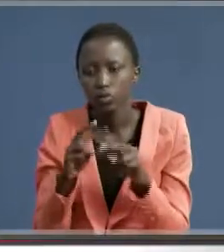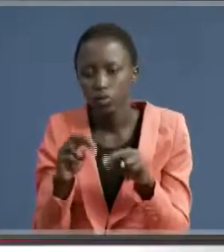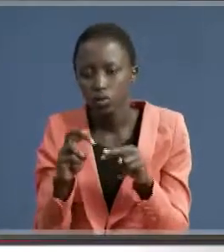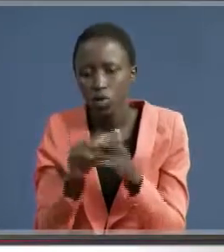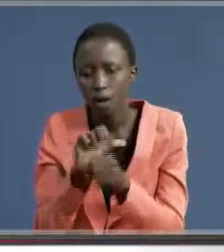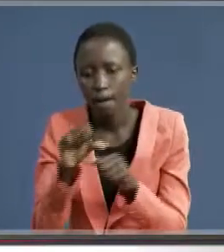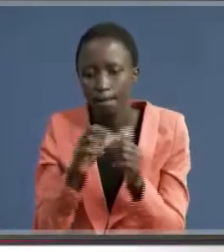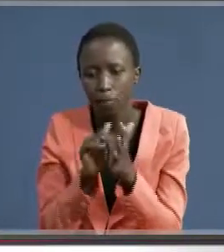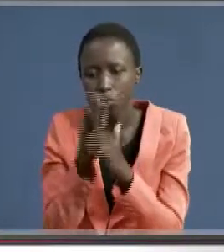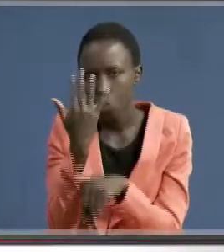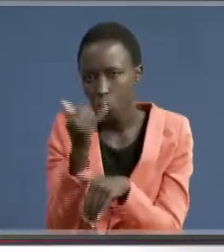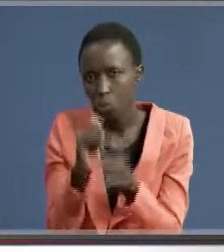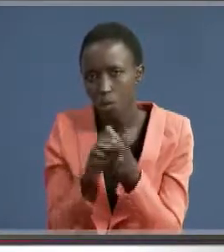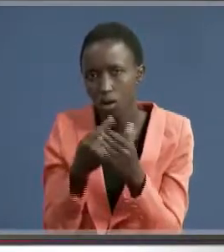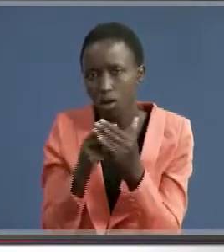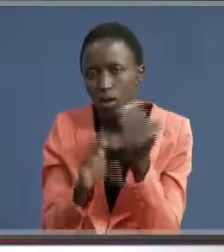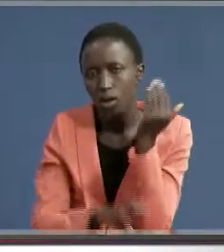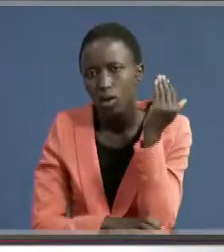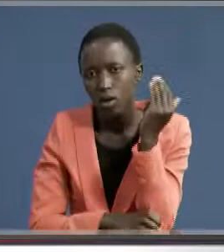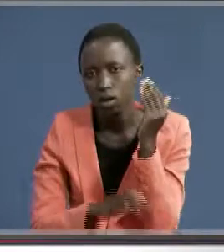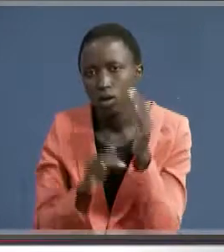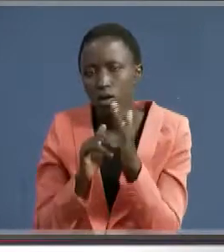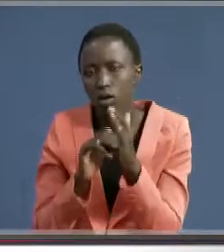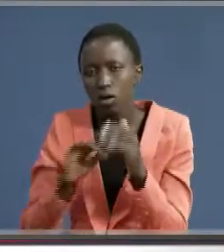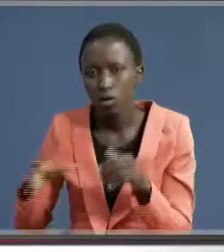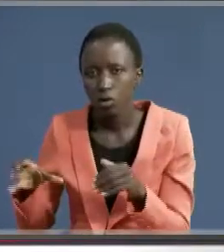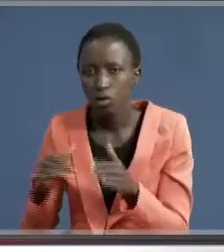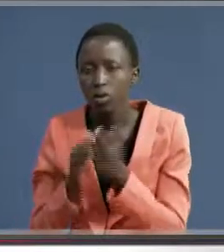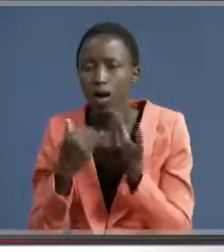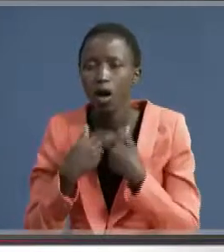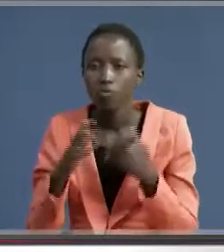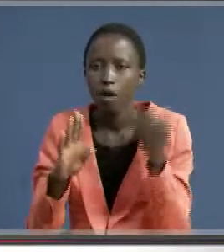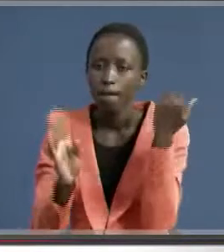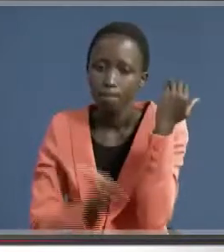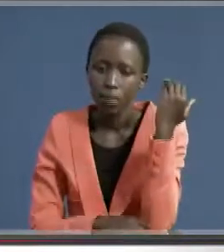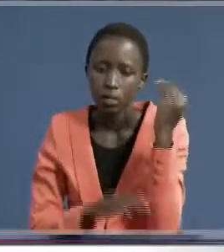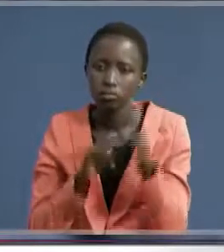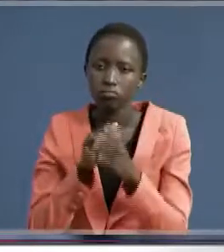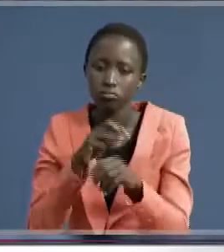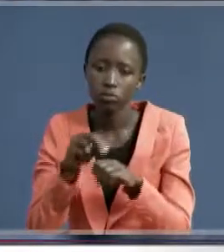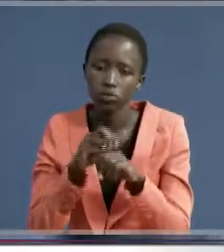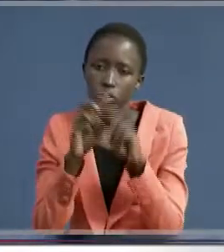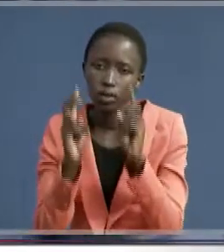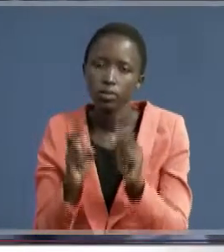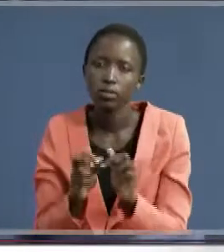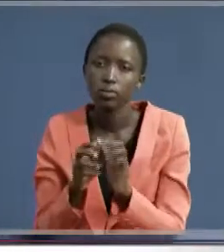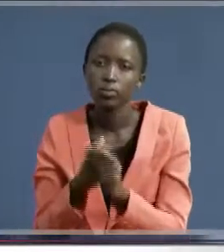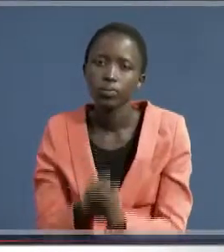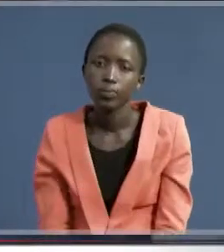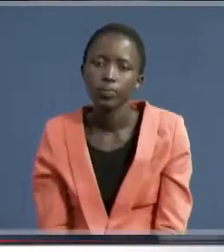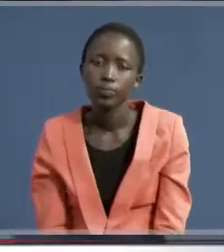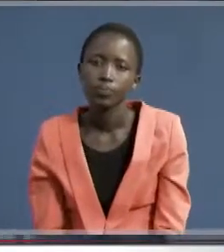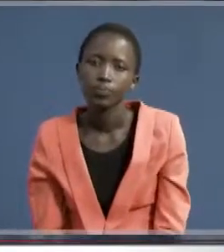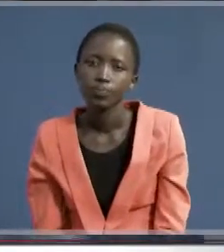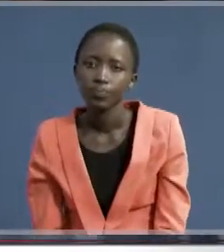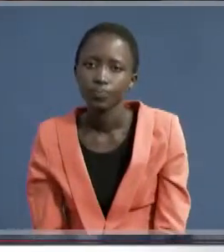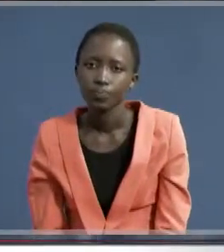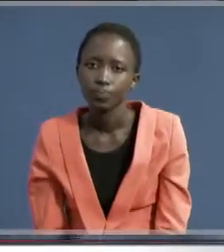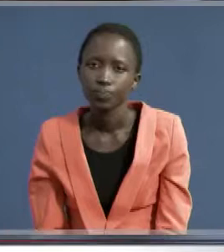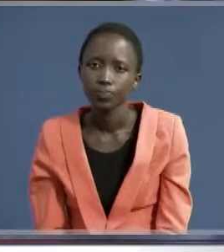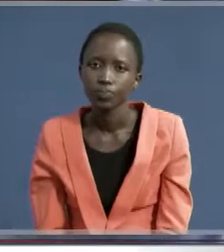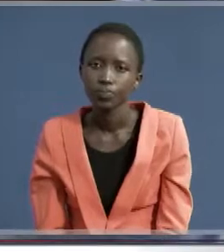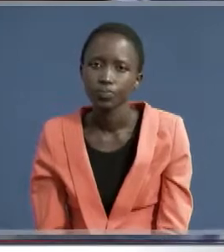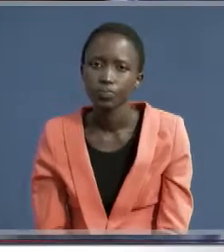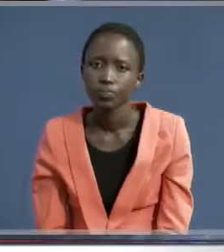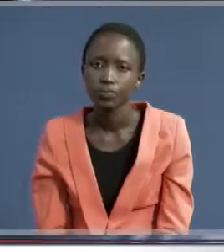on why the county put forward continuous poor performance in national examinations countrywide.